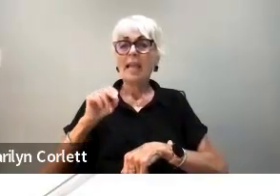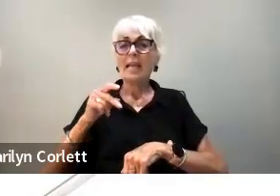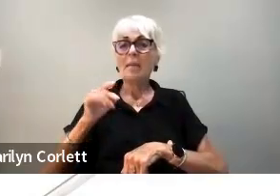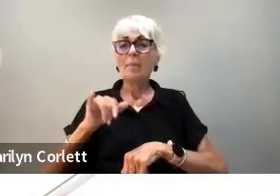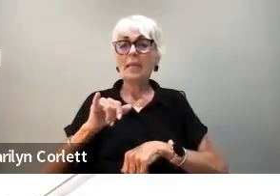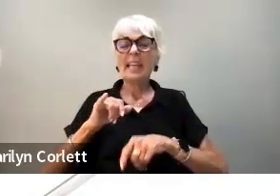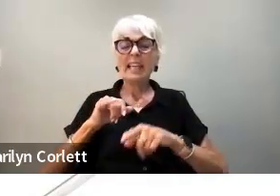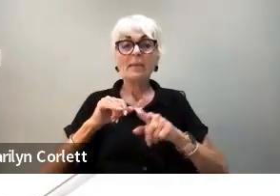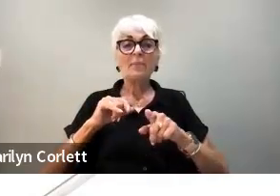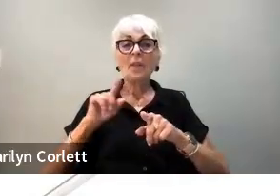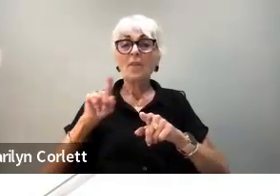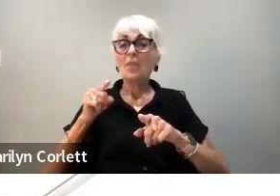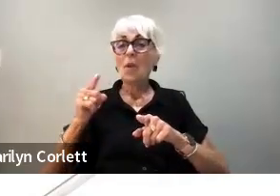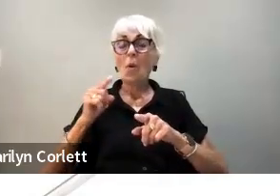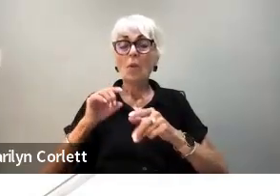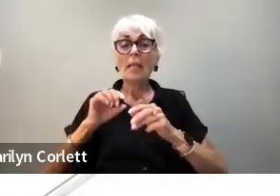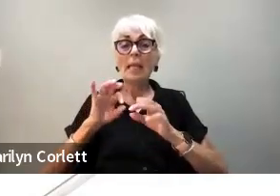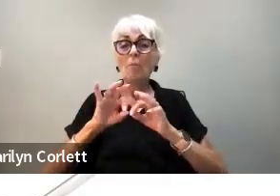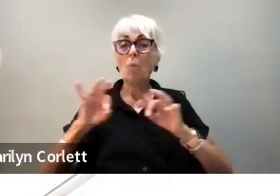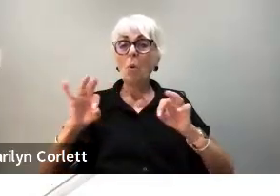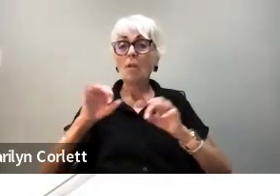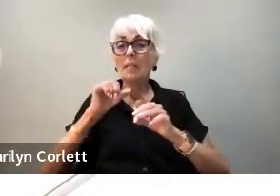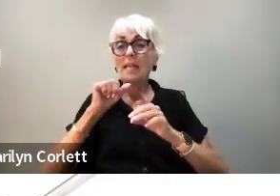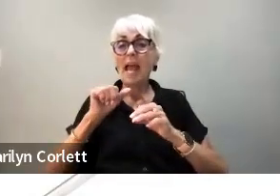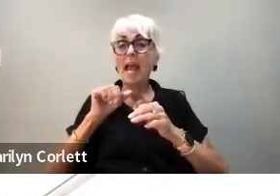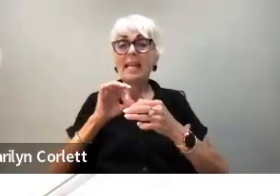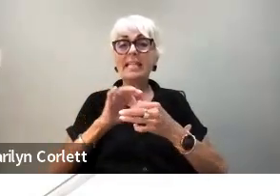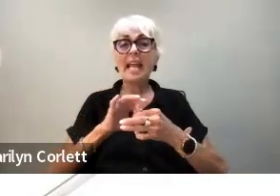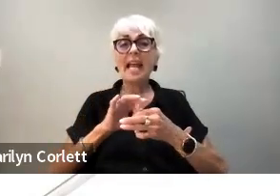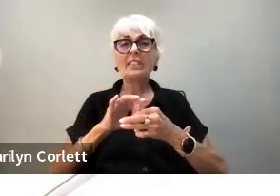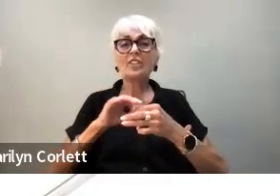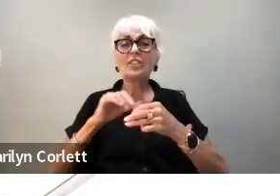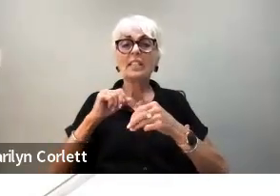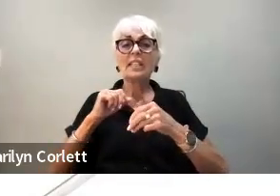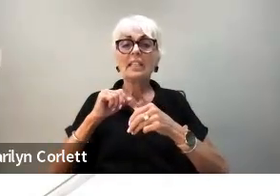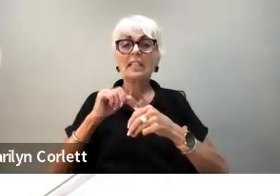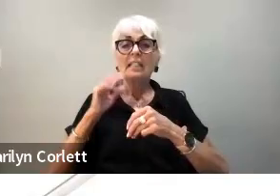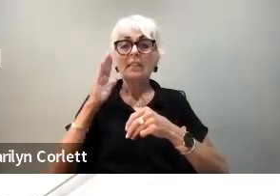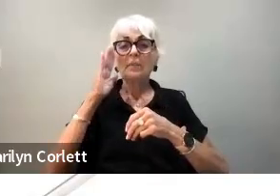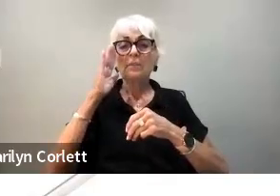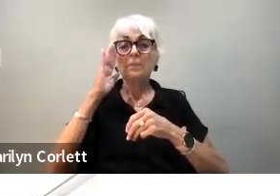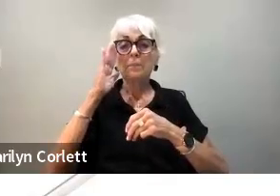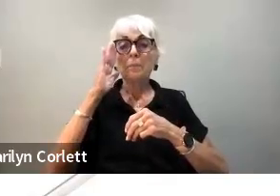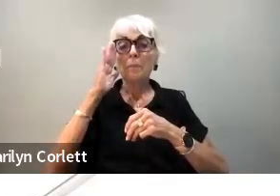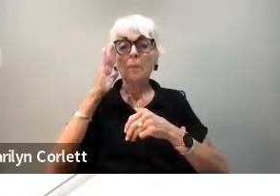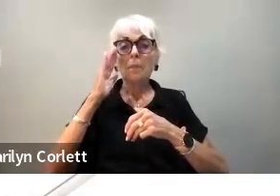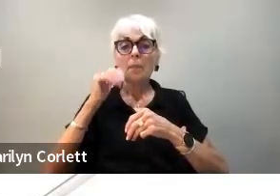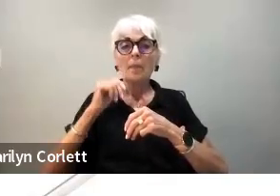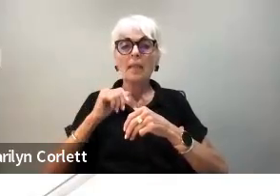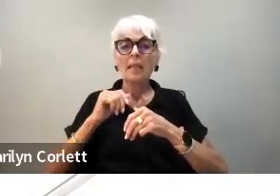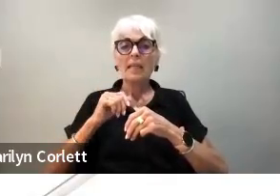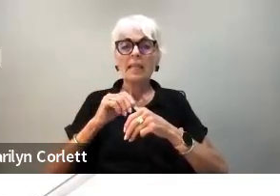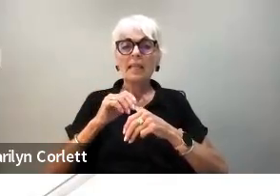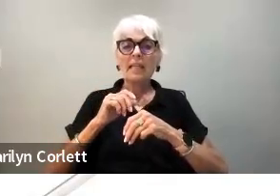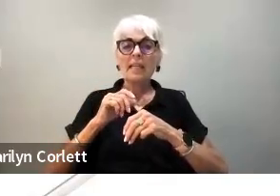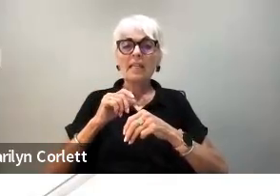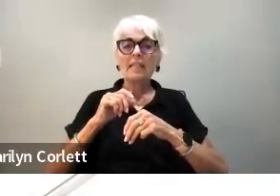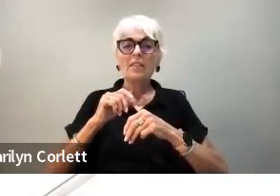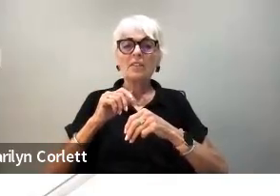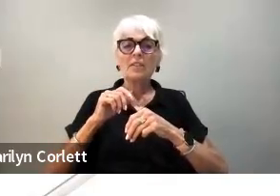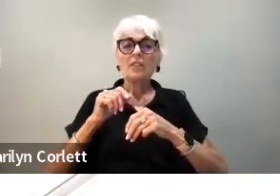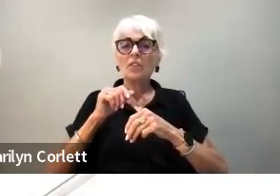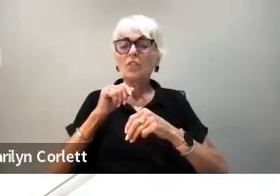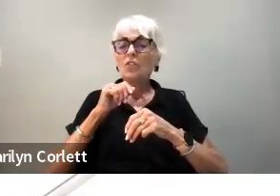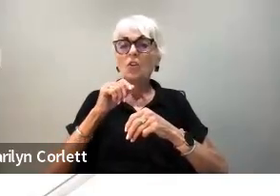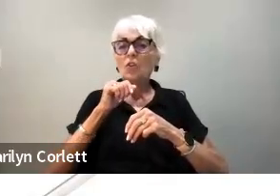is. The only pole that is not attached is on the rainfly. So it's good to keep track of all the poles. You're not losing a bunch of them. They're